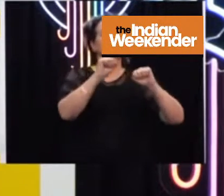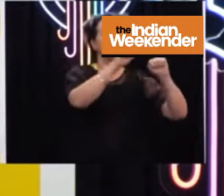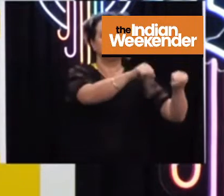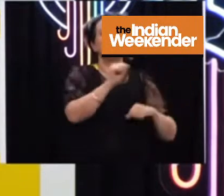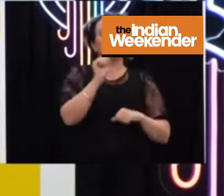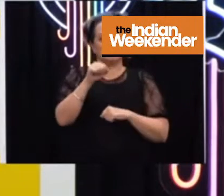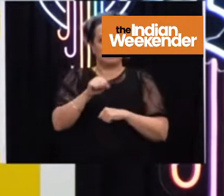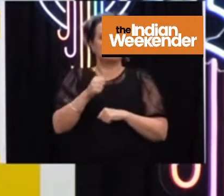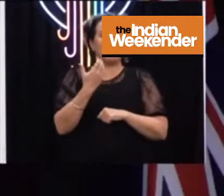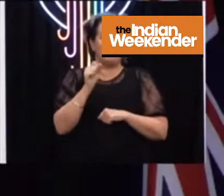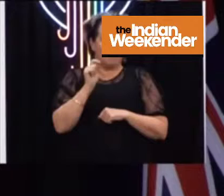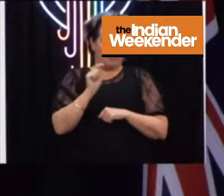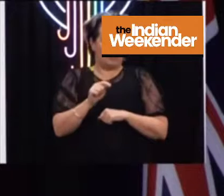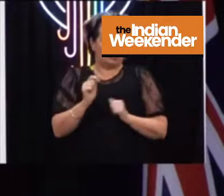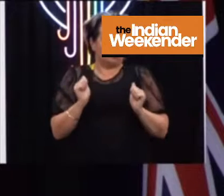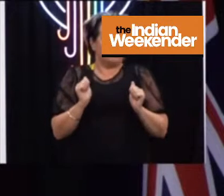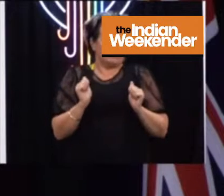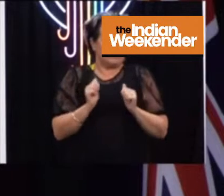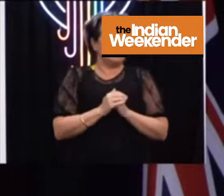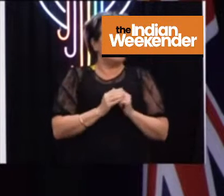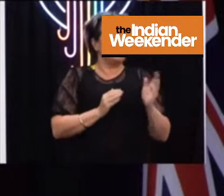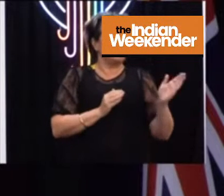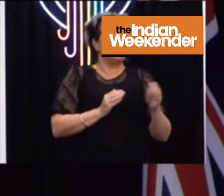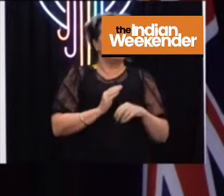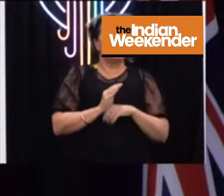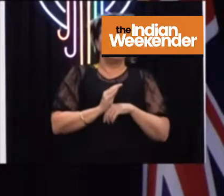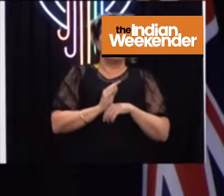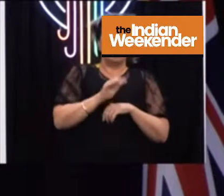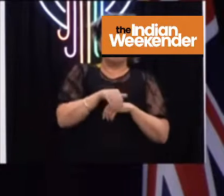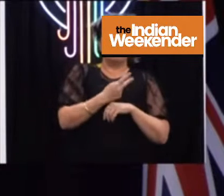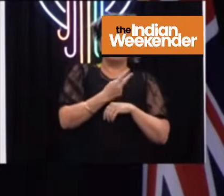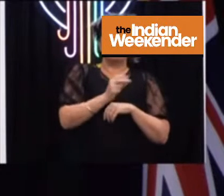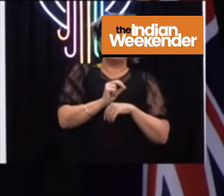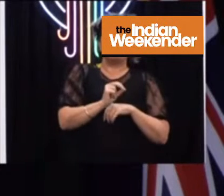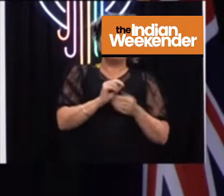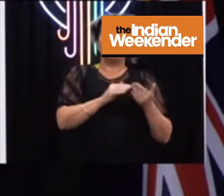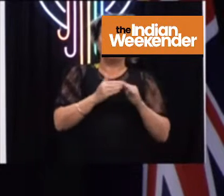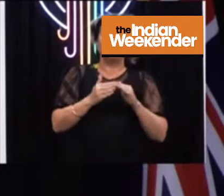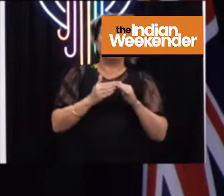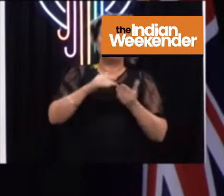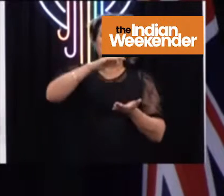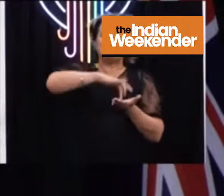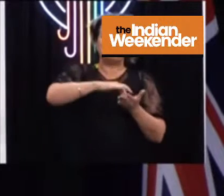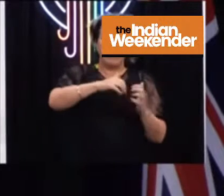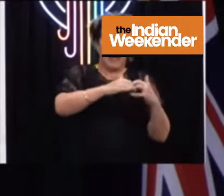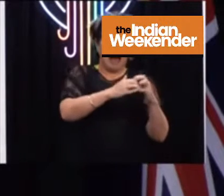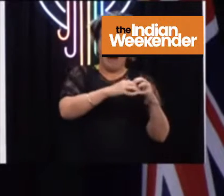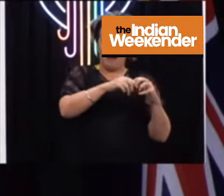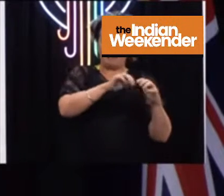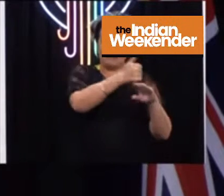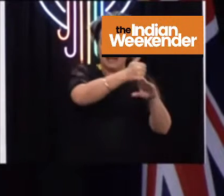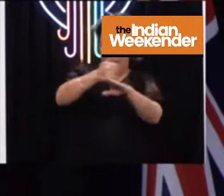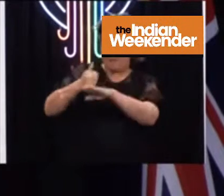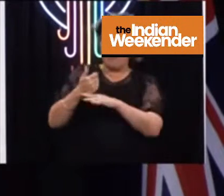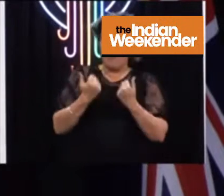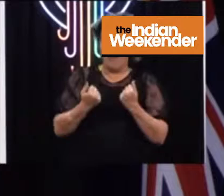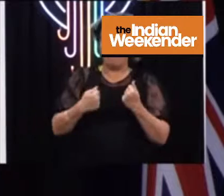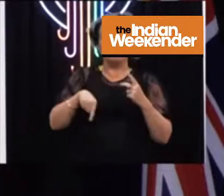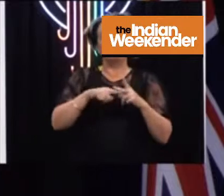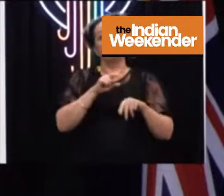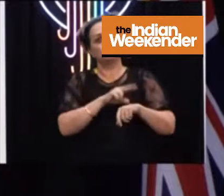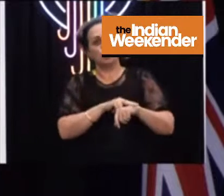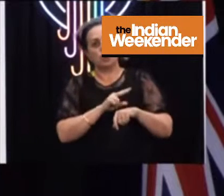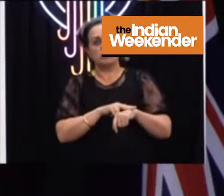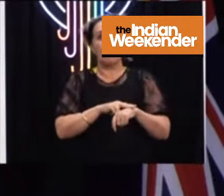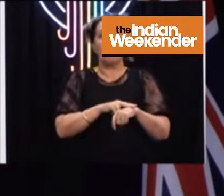mobile testing. Yeah, look, there are still over 20 community testing centres set up, as well as, of course, general practices and urgent care